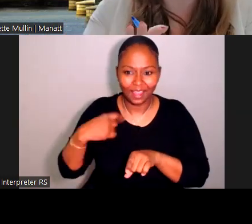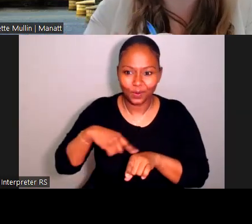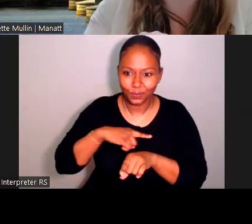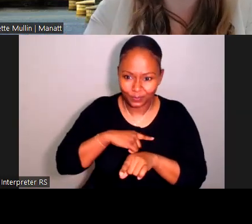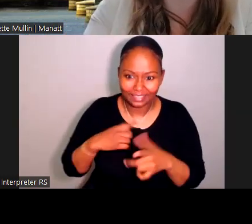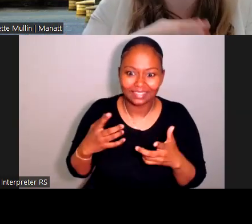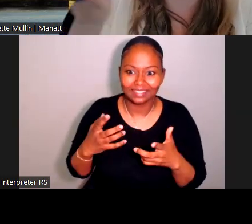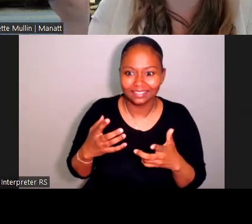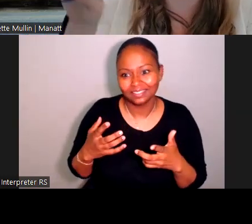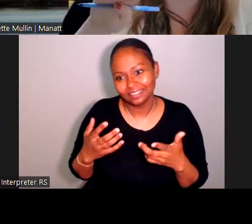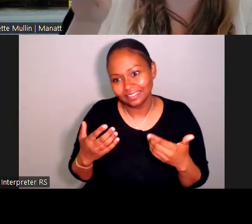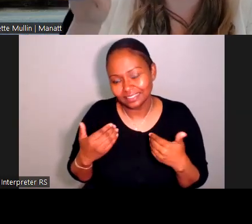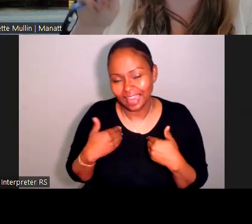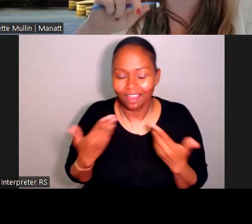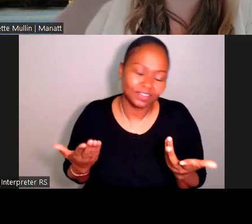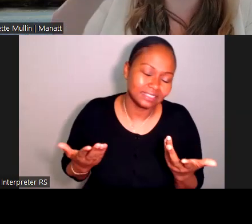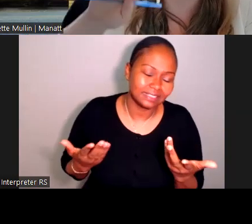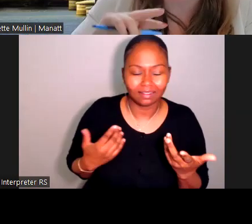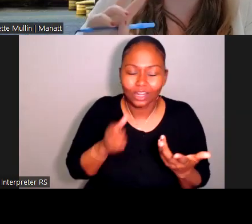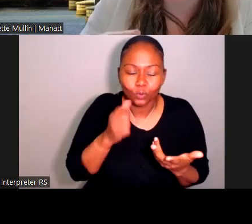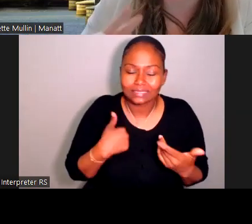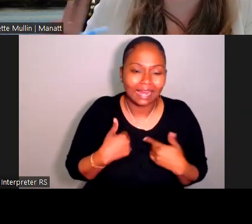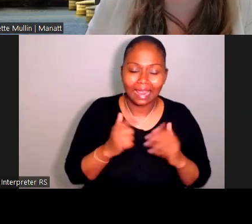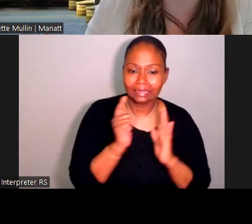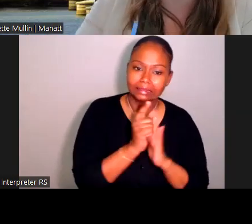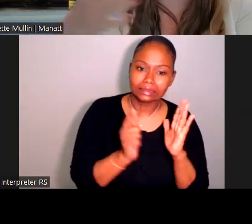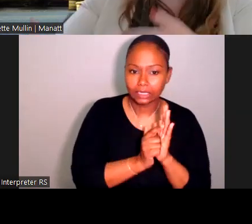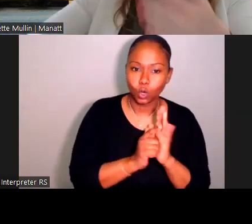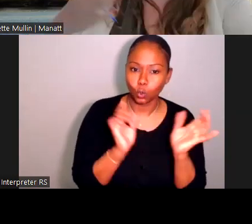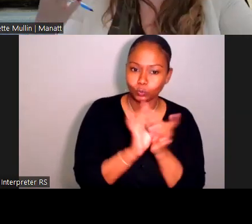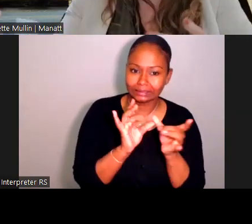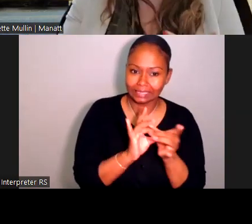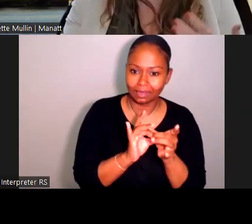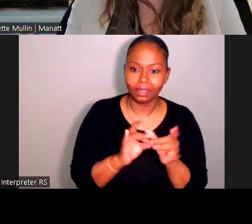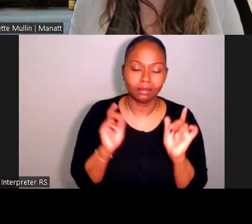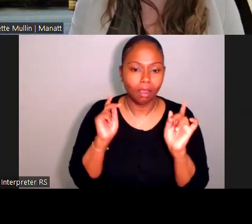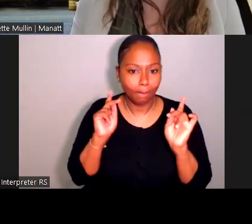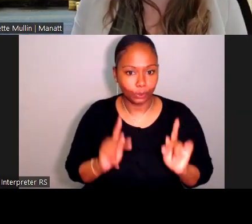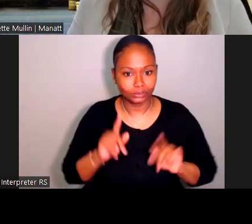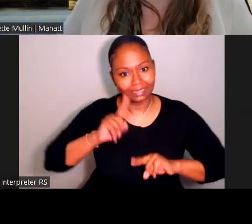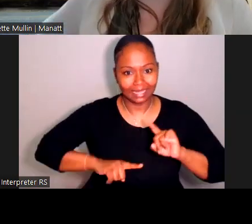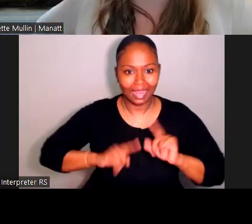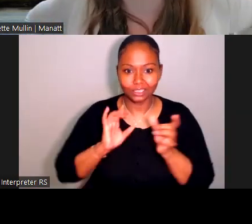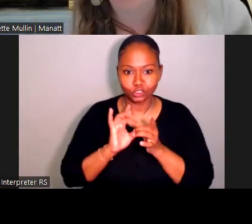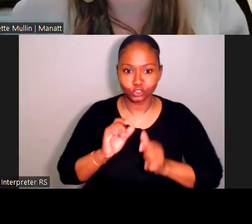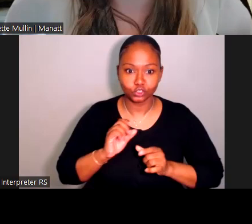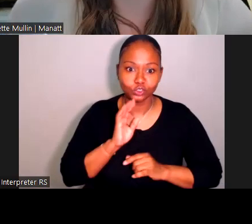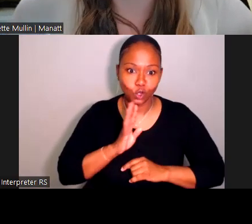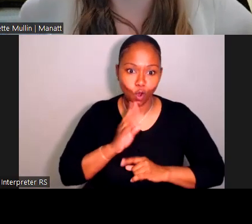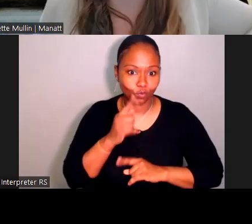a particularly legally enforceable statement, cannot speak for themselves. There needs to be some way to support them in making sure they can have